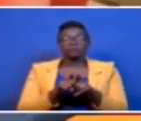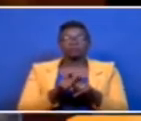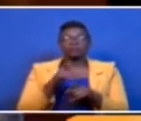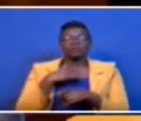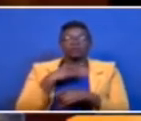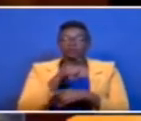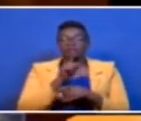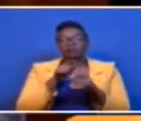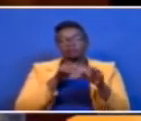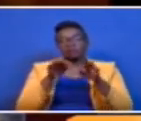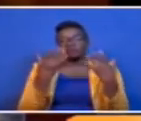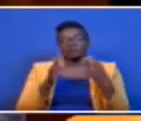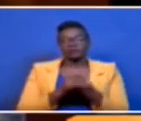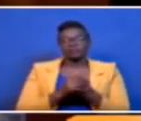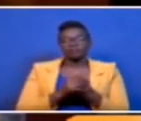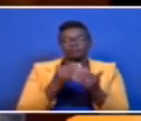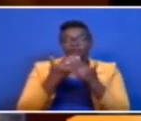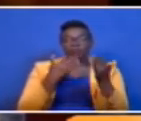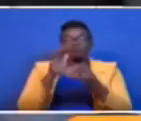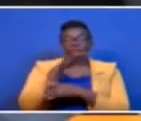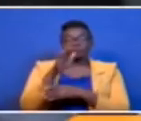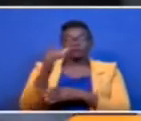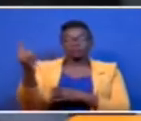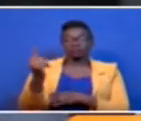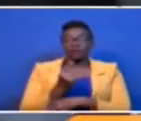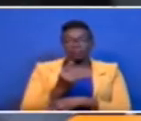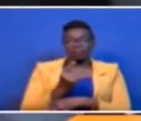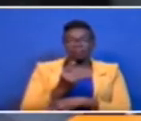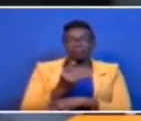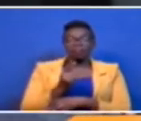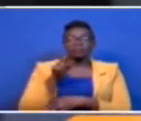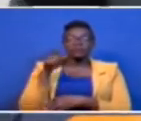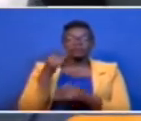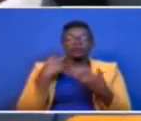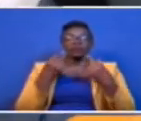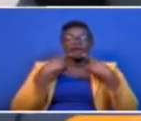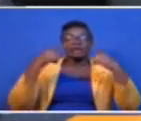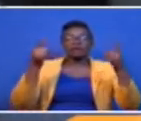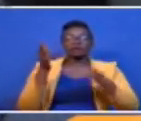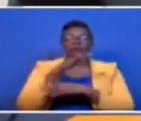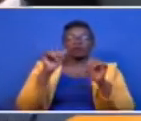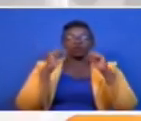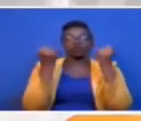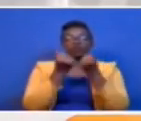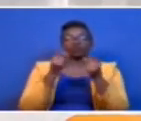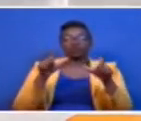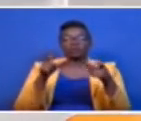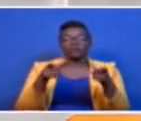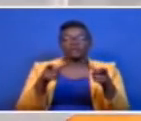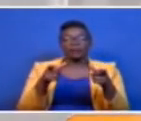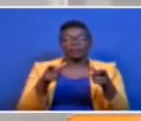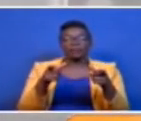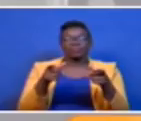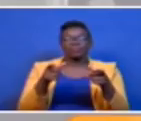described. Shortly before his parliamentary appearance, Collymore had announced his return on social media. In the